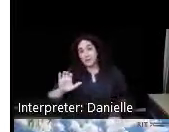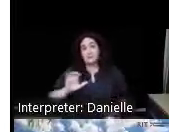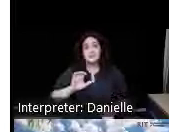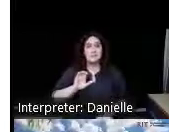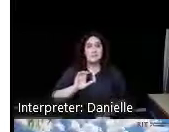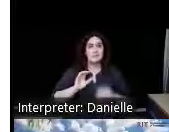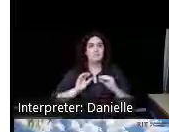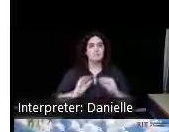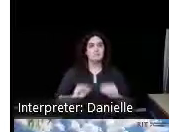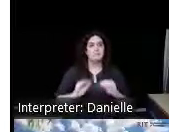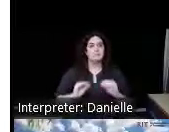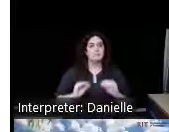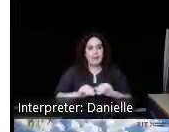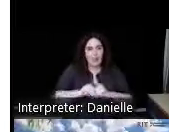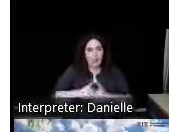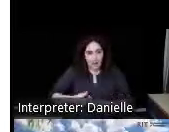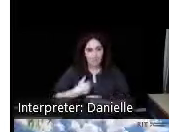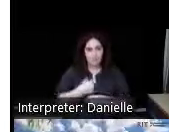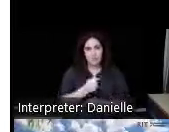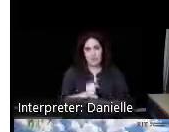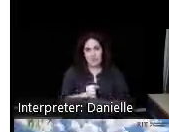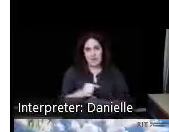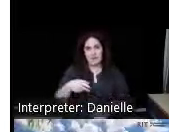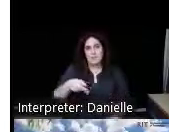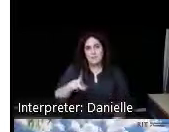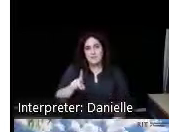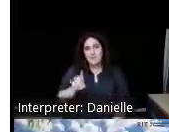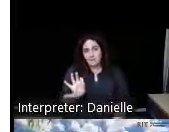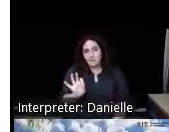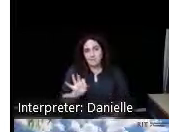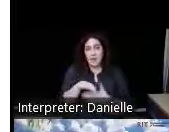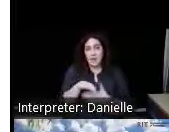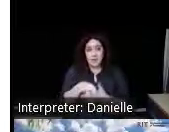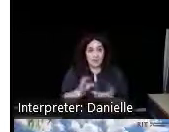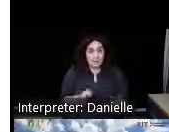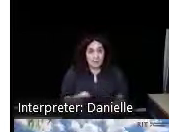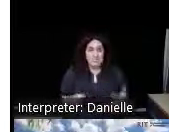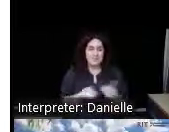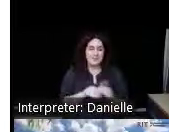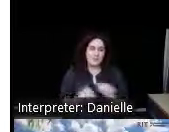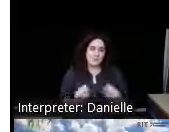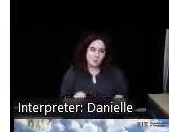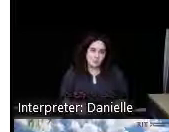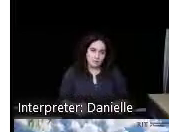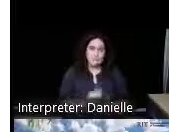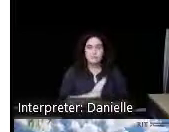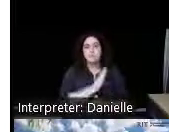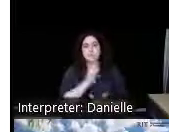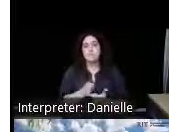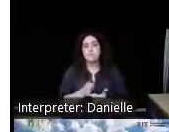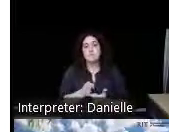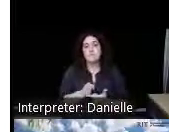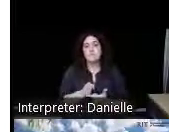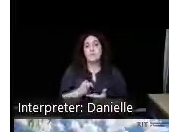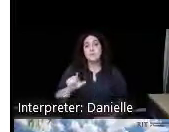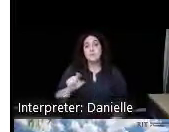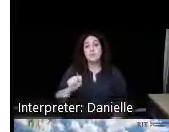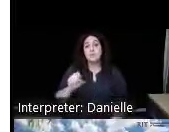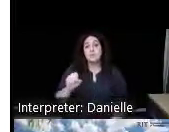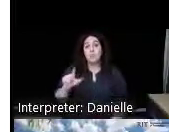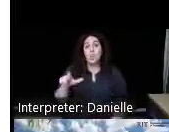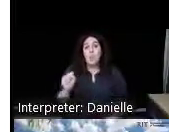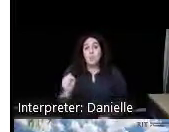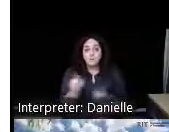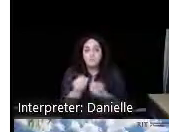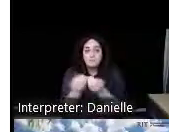accessible content and PDFs. The second one would be provide access to the tools that will support students